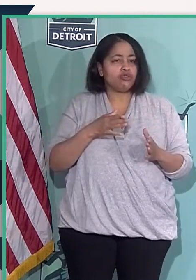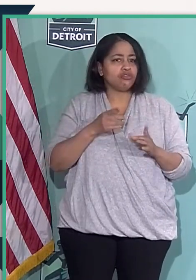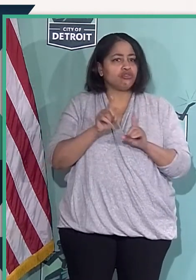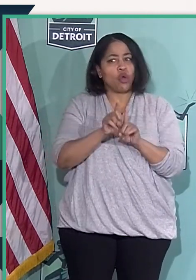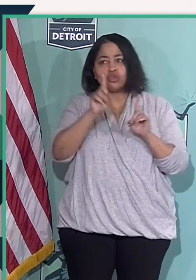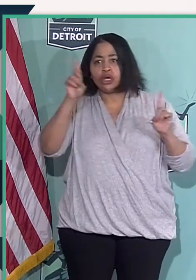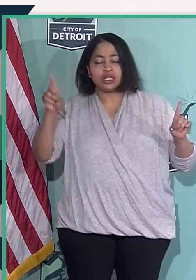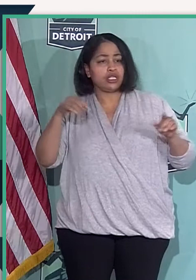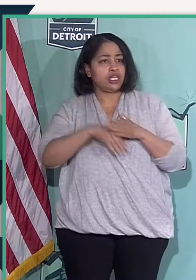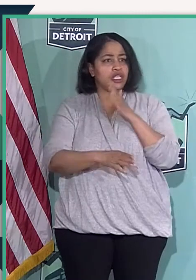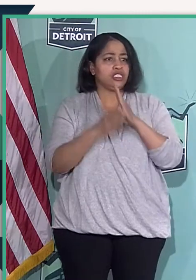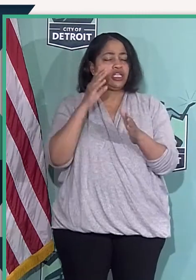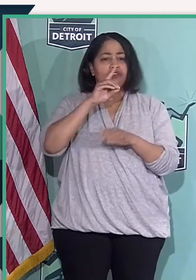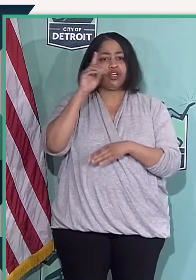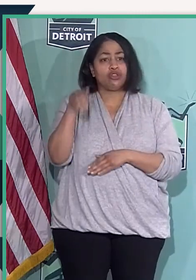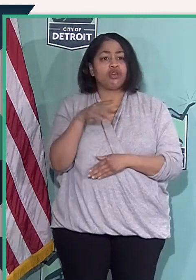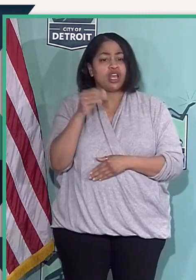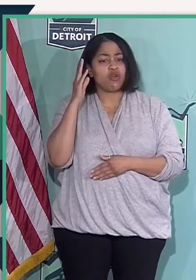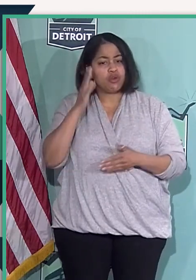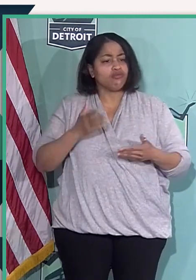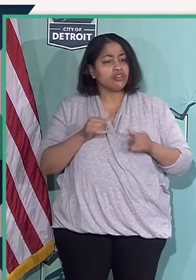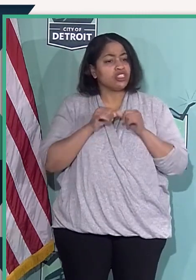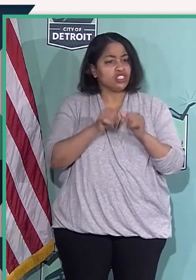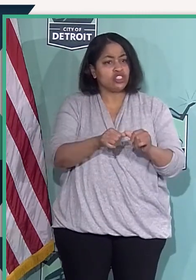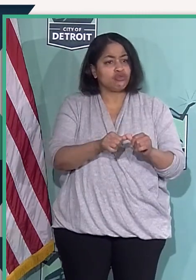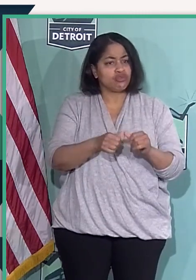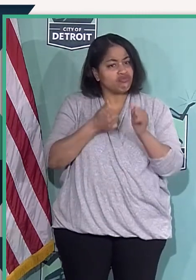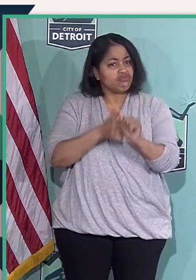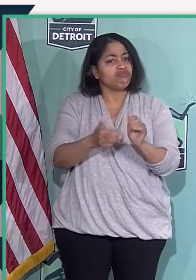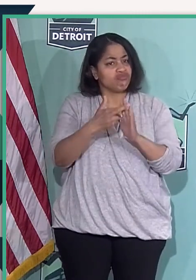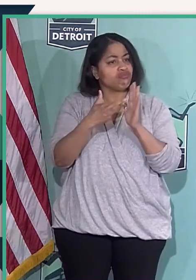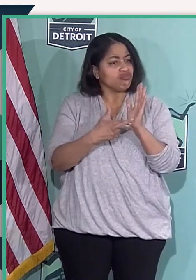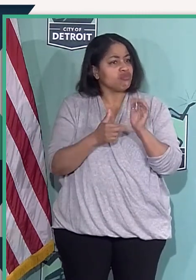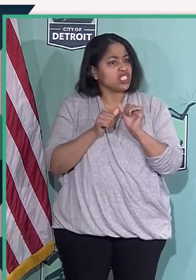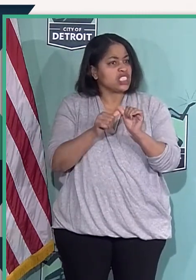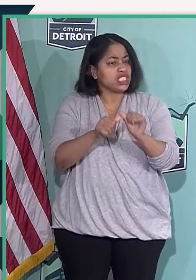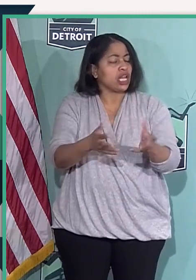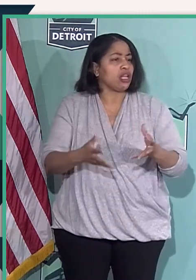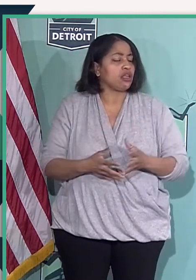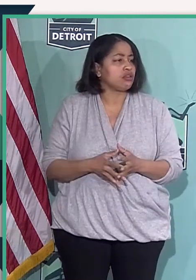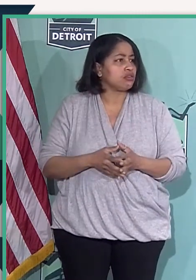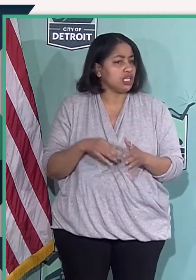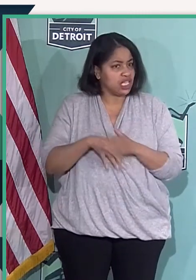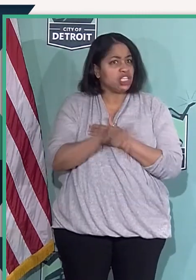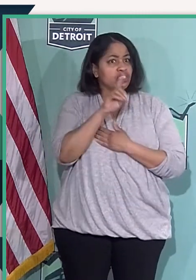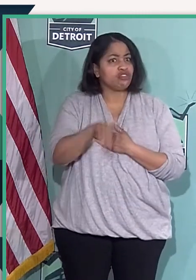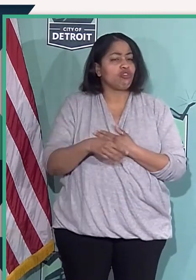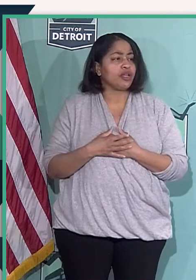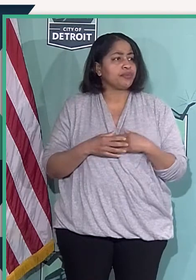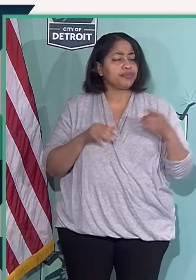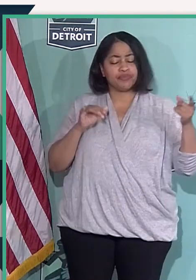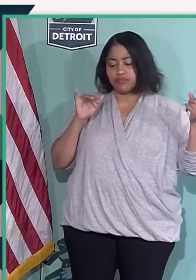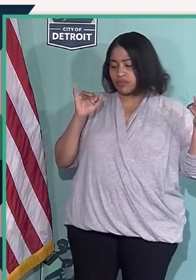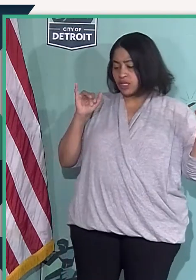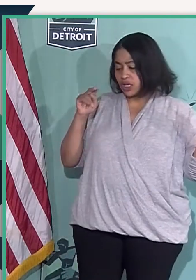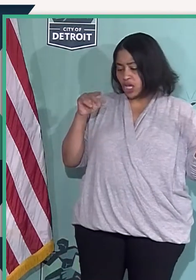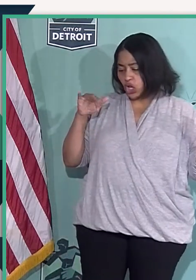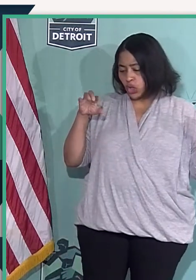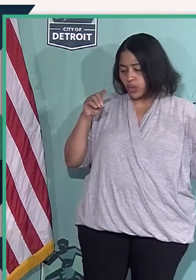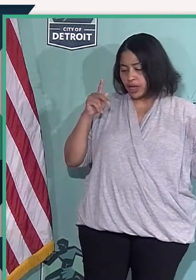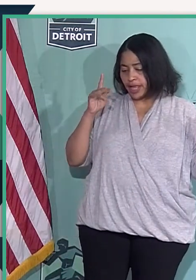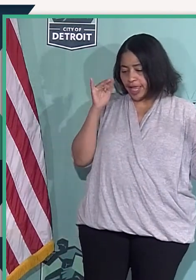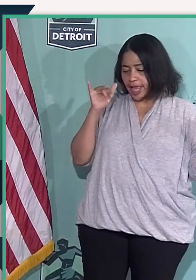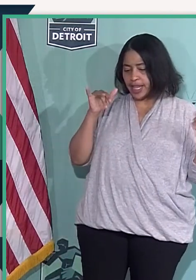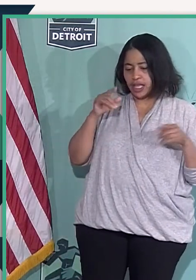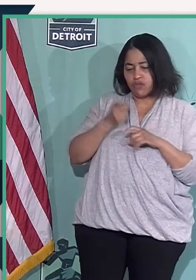it's going to be enforced calmly and consistently throughout the city. Okay. Ingrid Kelly from Fox 2 is working